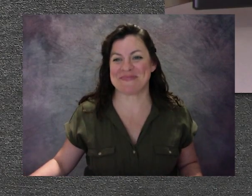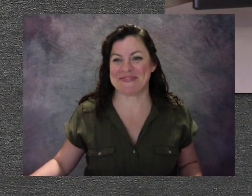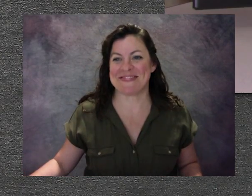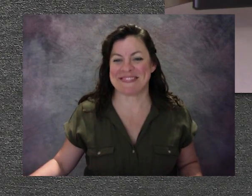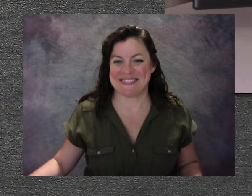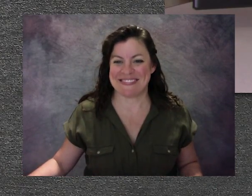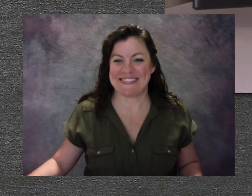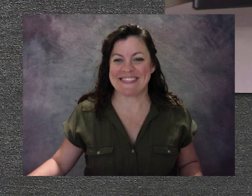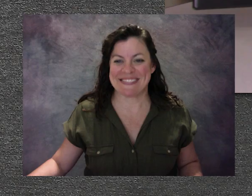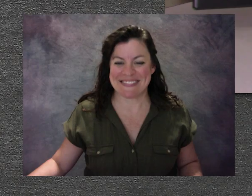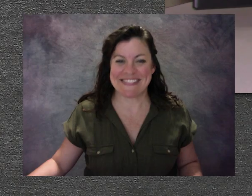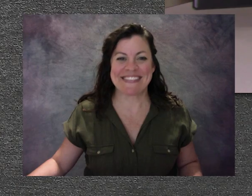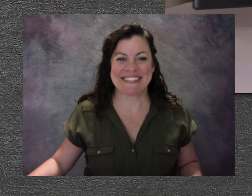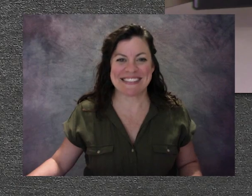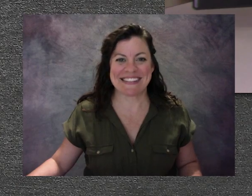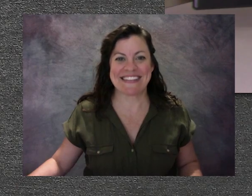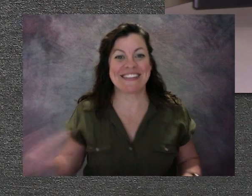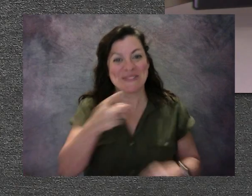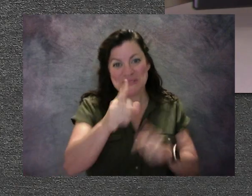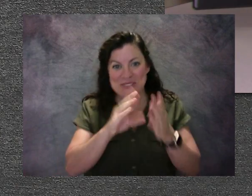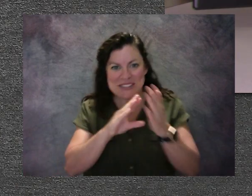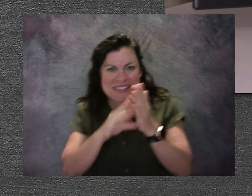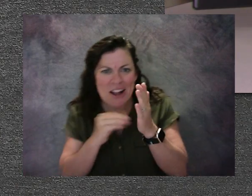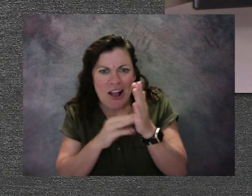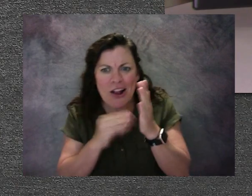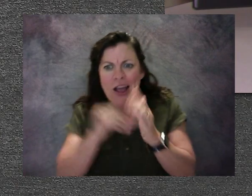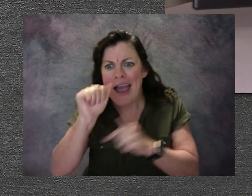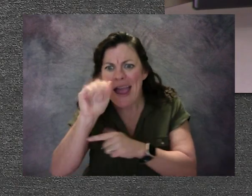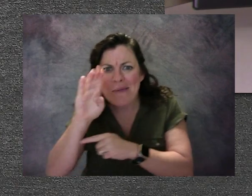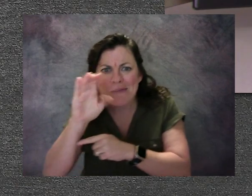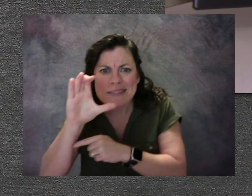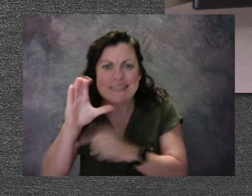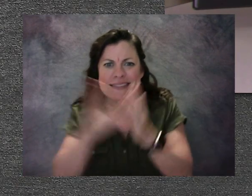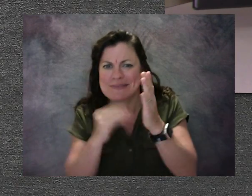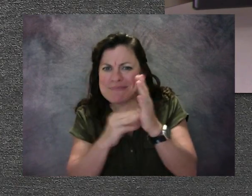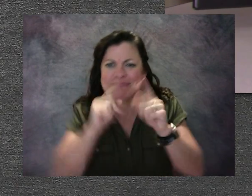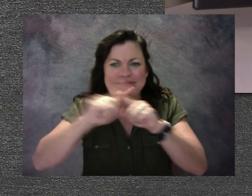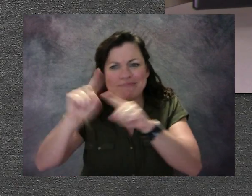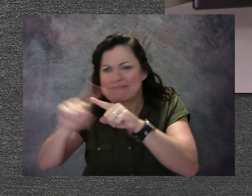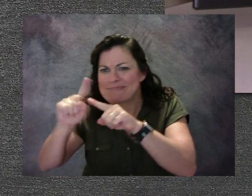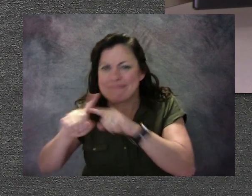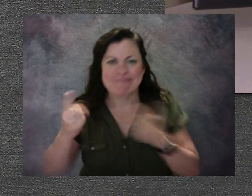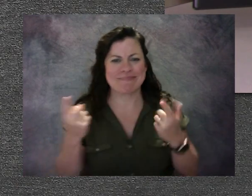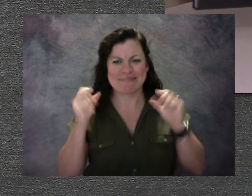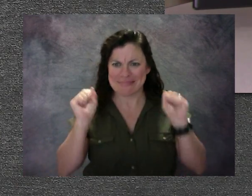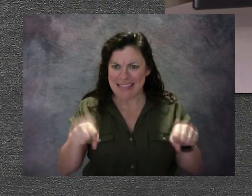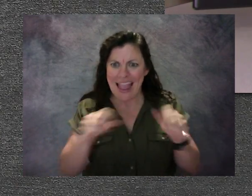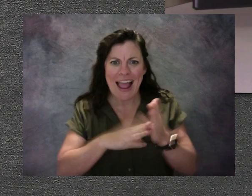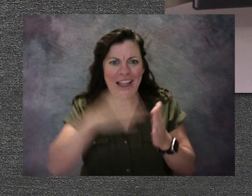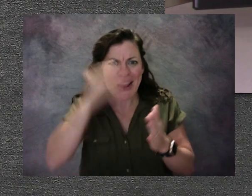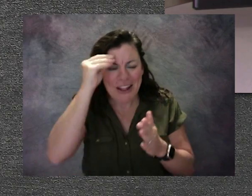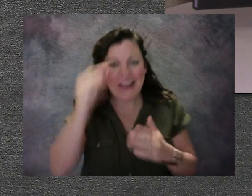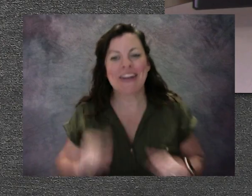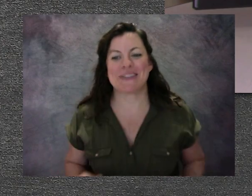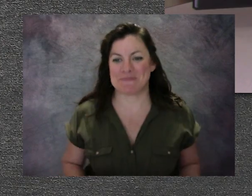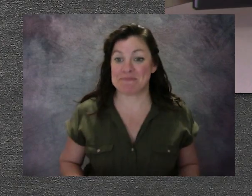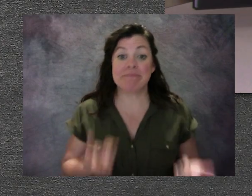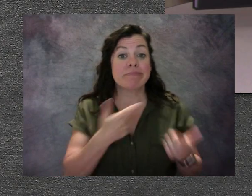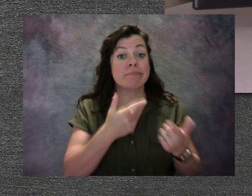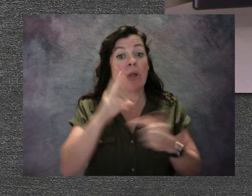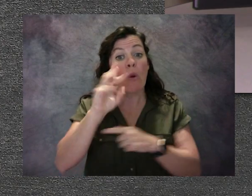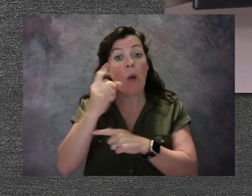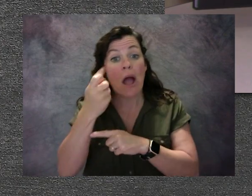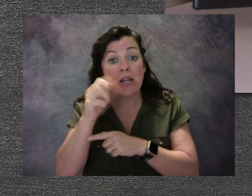and sentences. And the more he learns, he's able to do different things at the dog school, like jumping and going